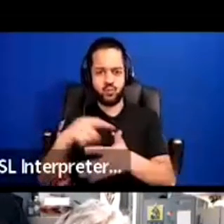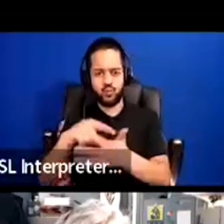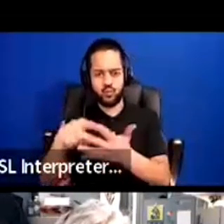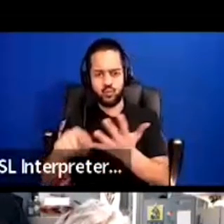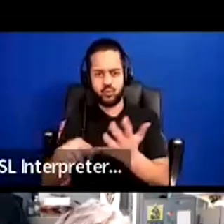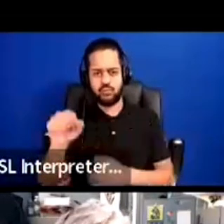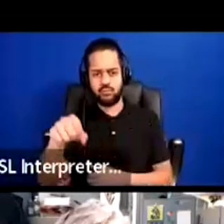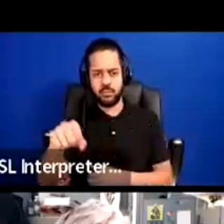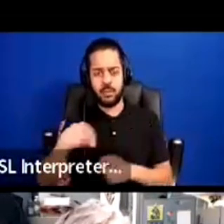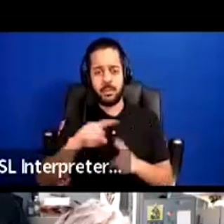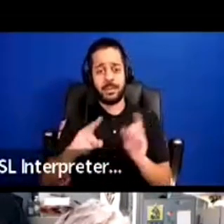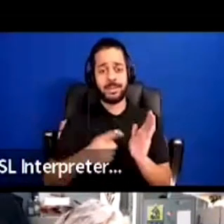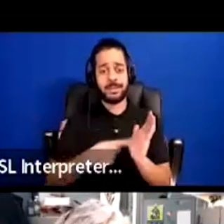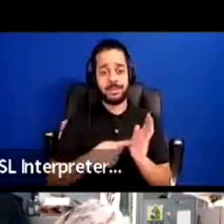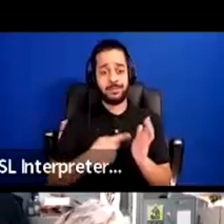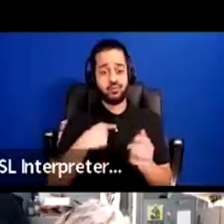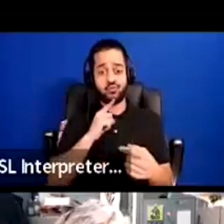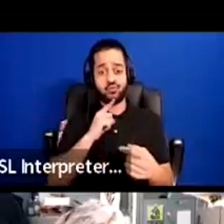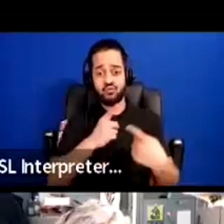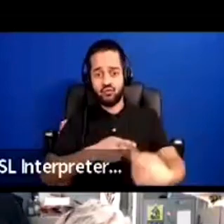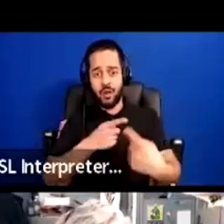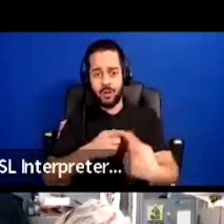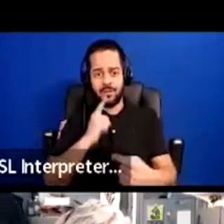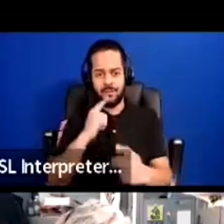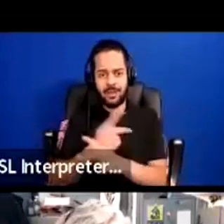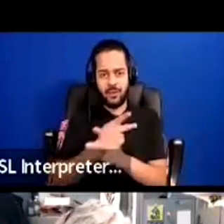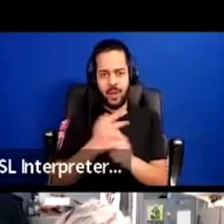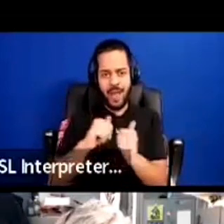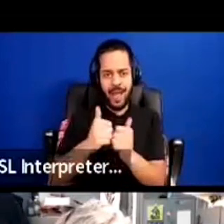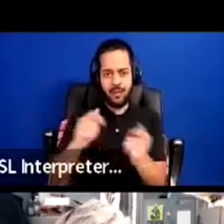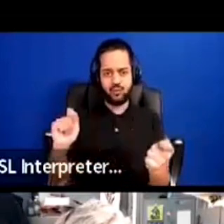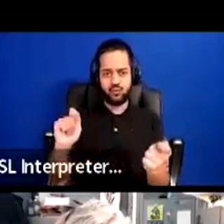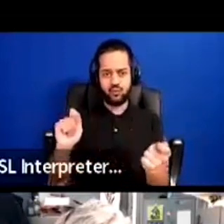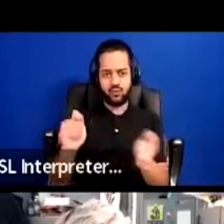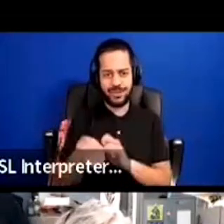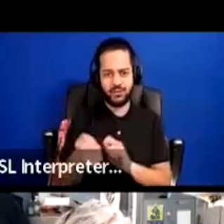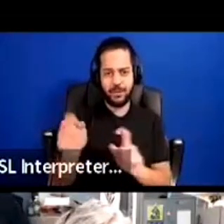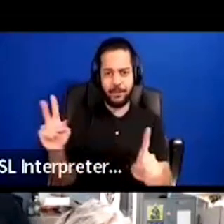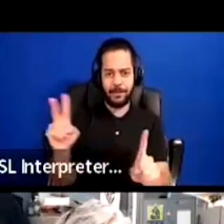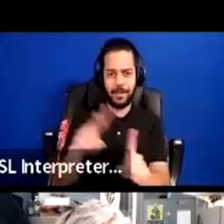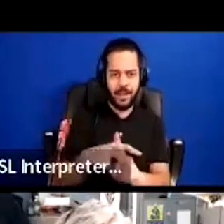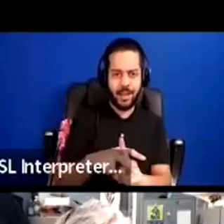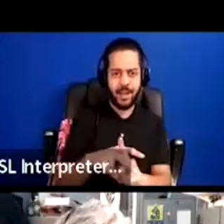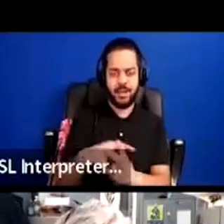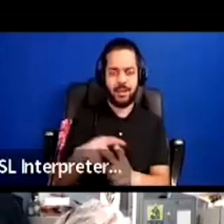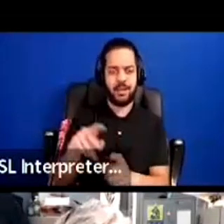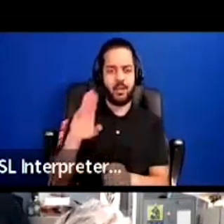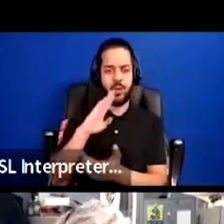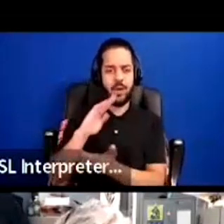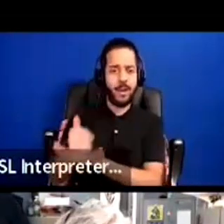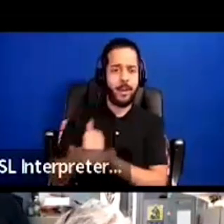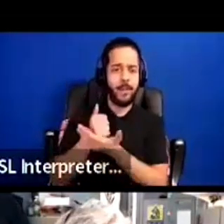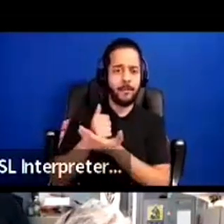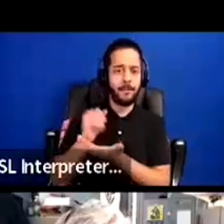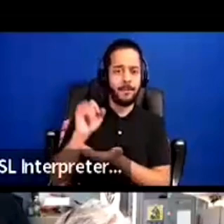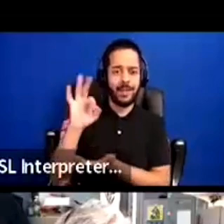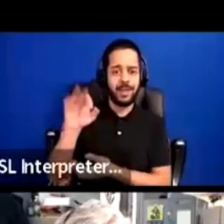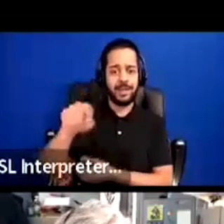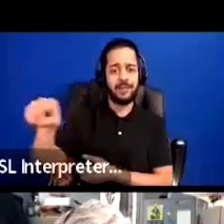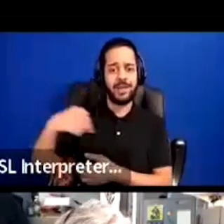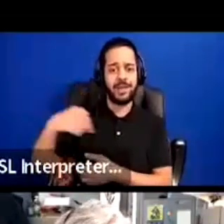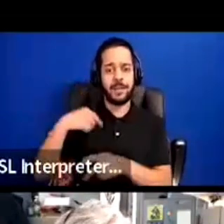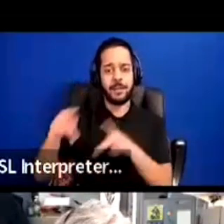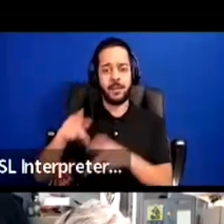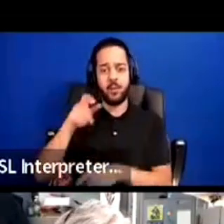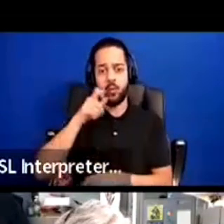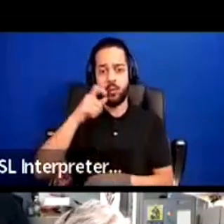sometimes we are struggling to figure out how to make those changes, and it would be really helpful to have folks come and say, well, let's look